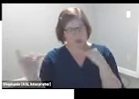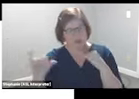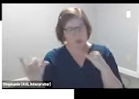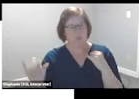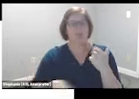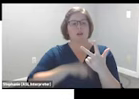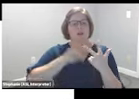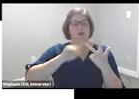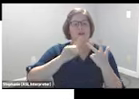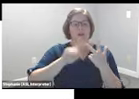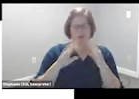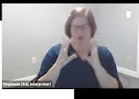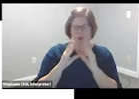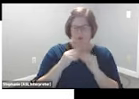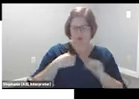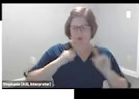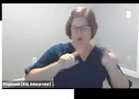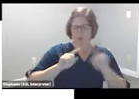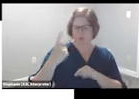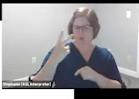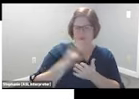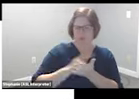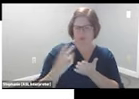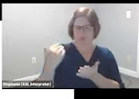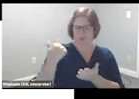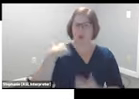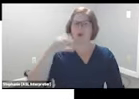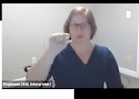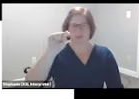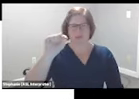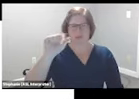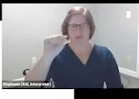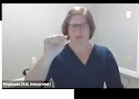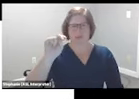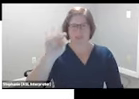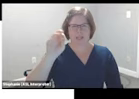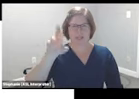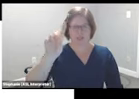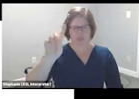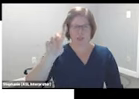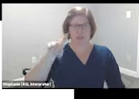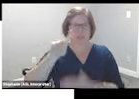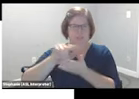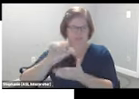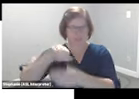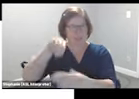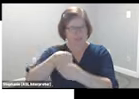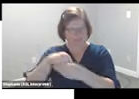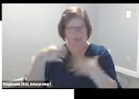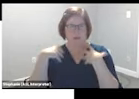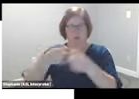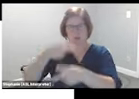that I attended 2 weekends ago, the Stanford Disability and Healthcare Conference, that I've participated in over the past, actually